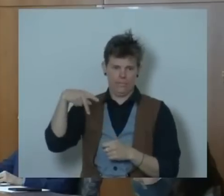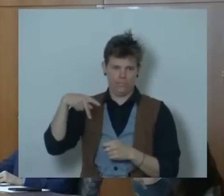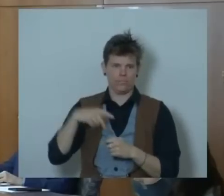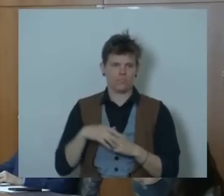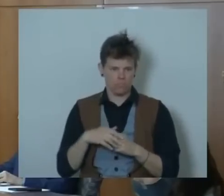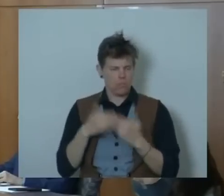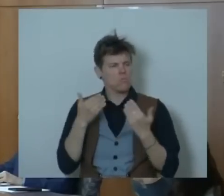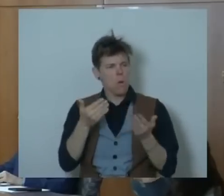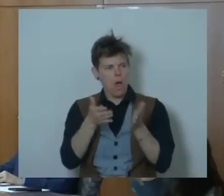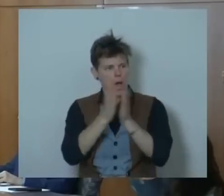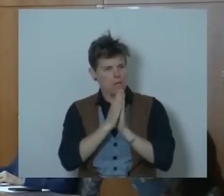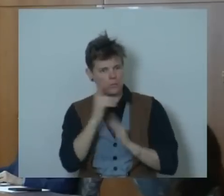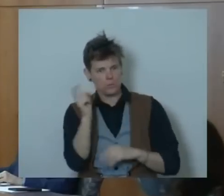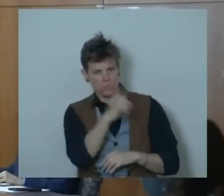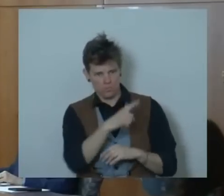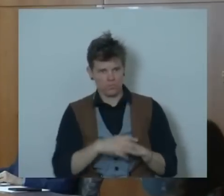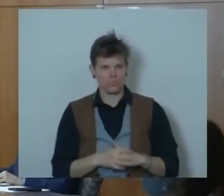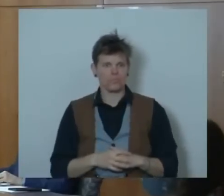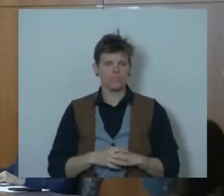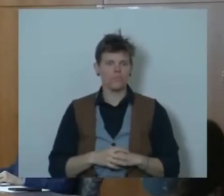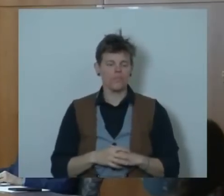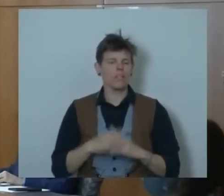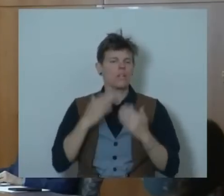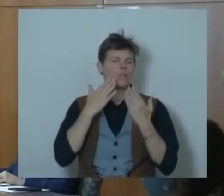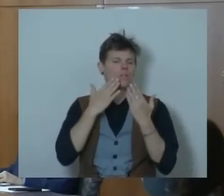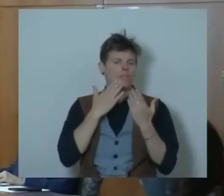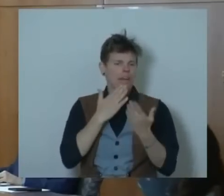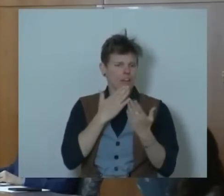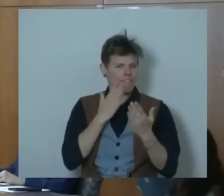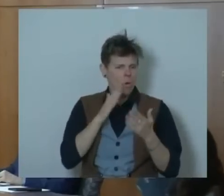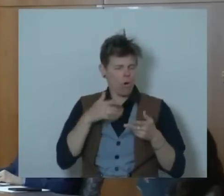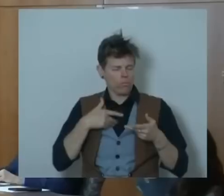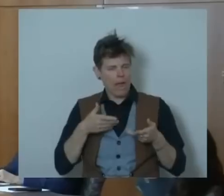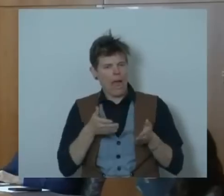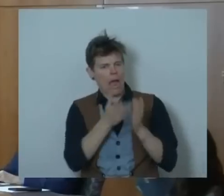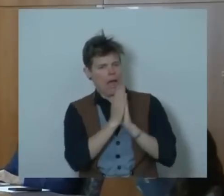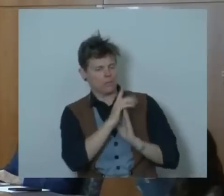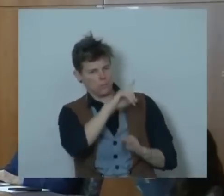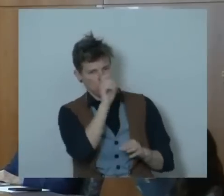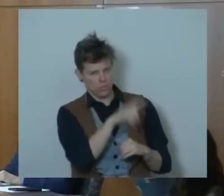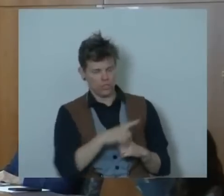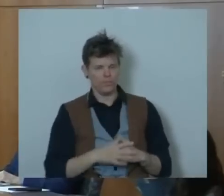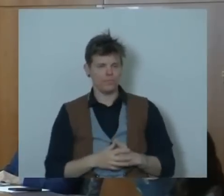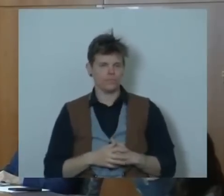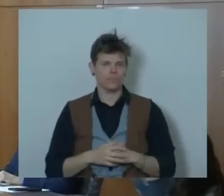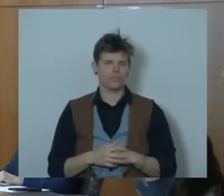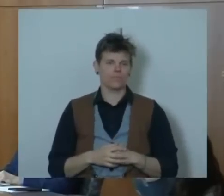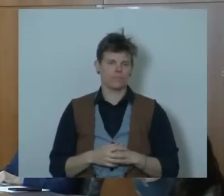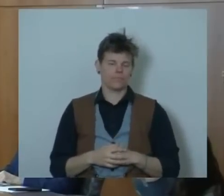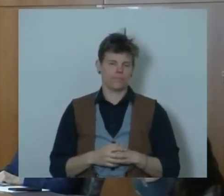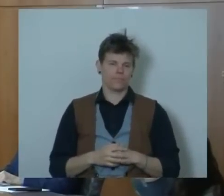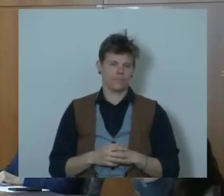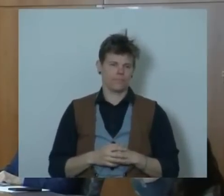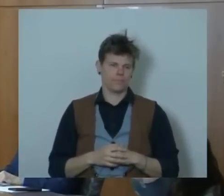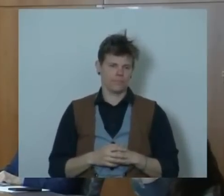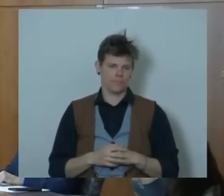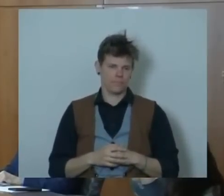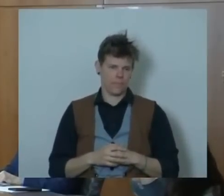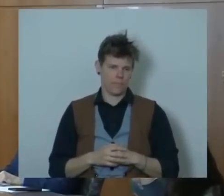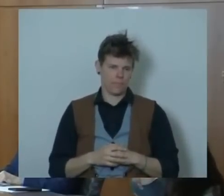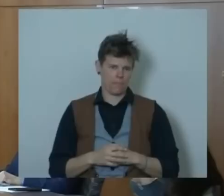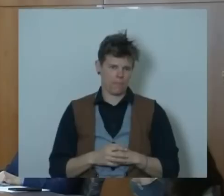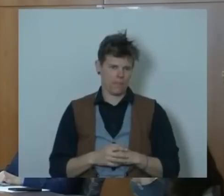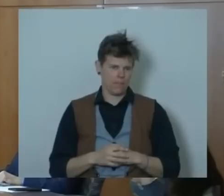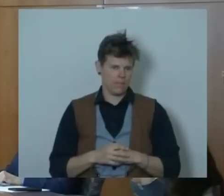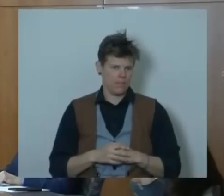Governor, Secretaries, thank you for this opportunity. Can you please speak a little bit about what you've learned so far